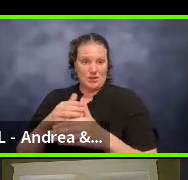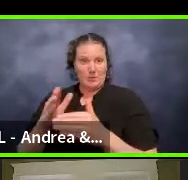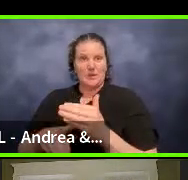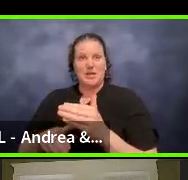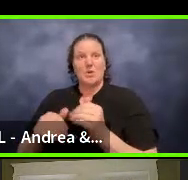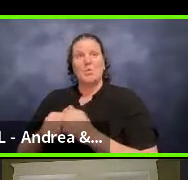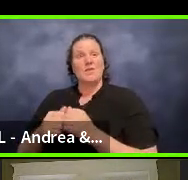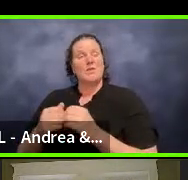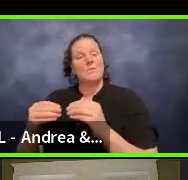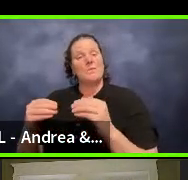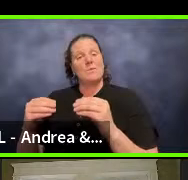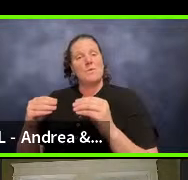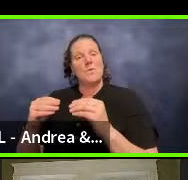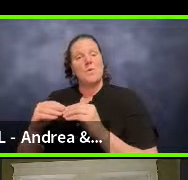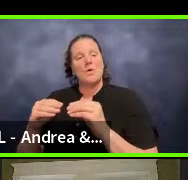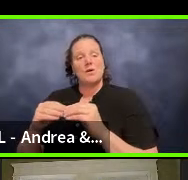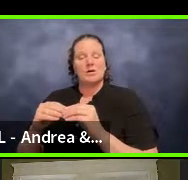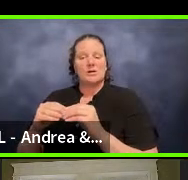a more